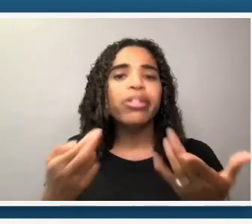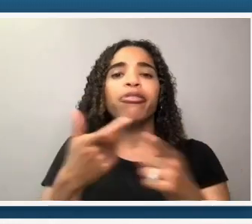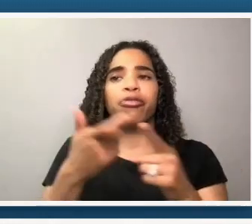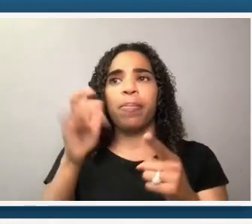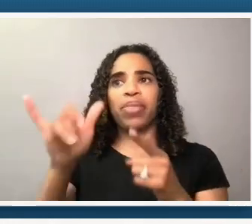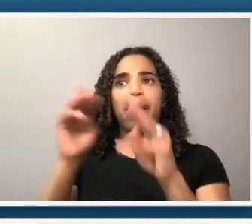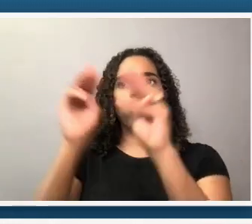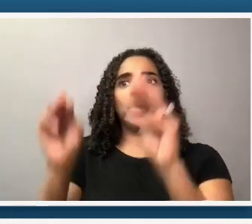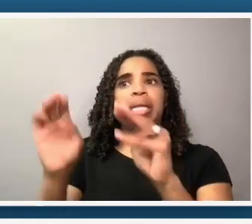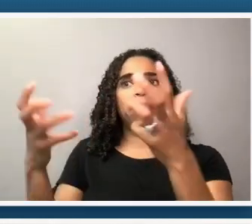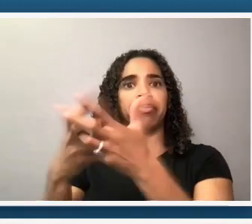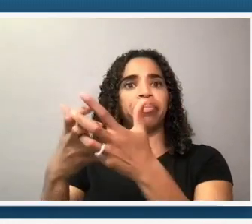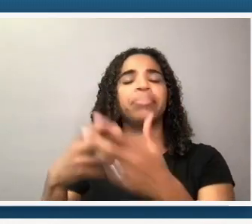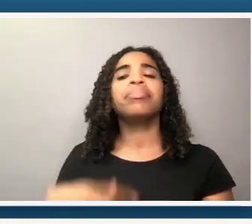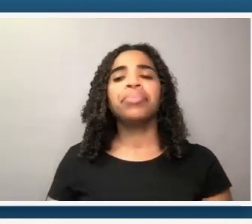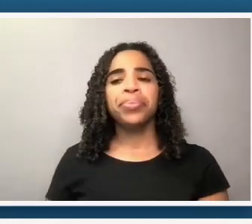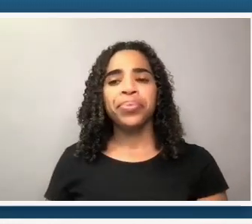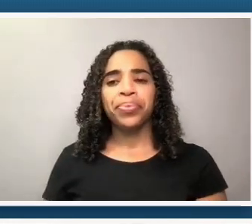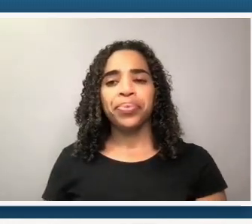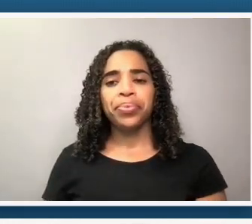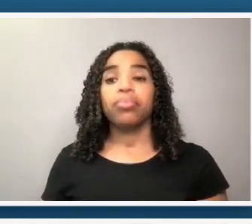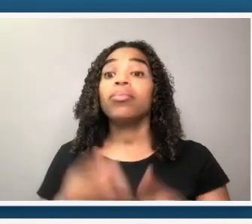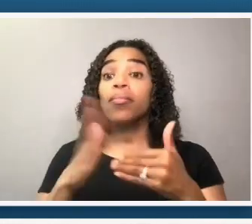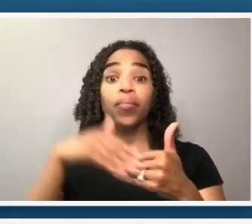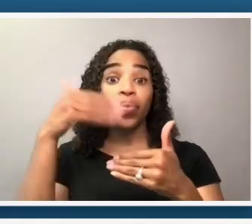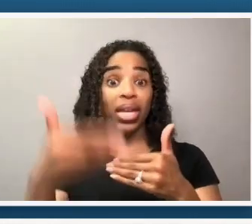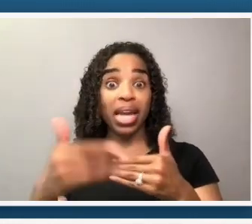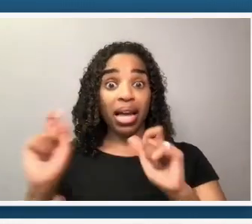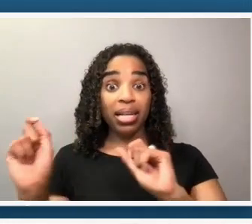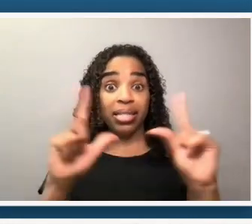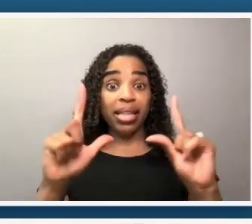it. On the next slide,